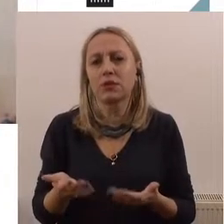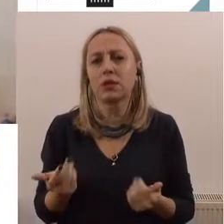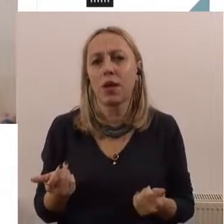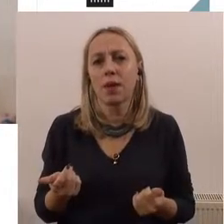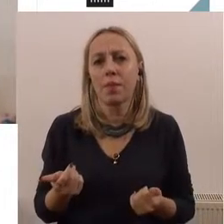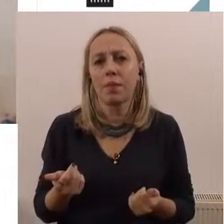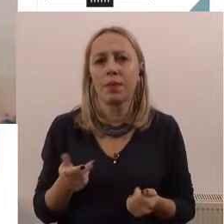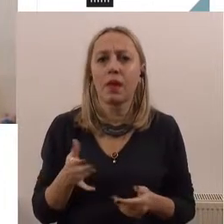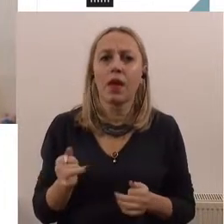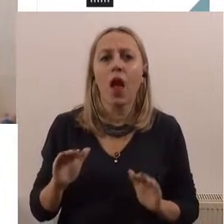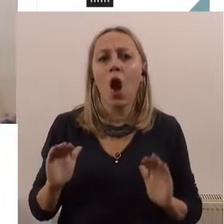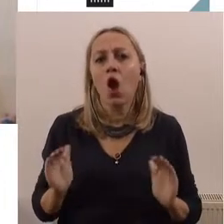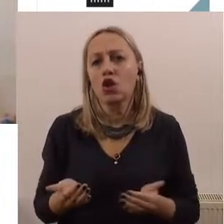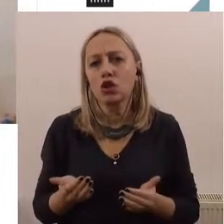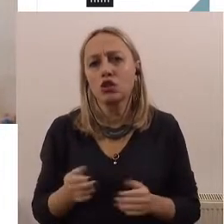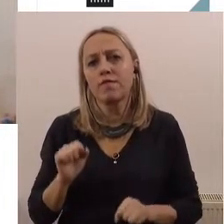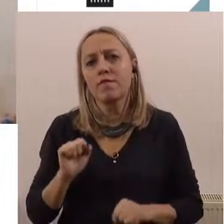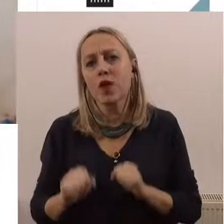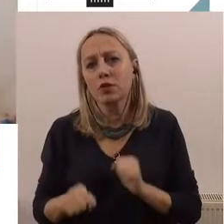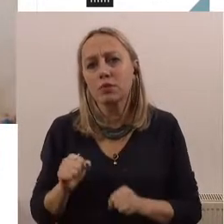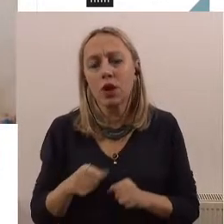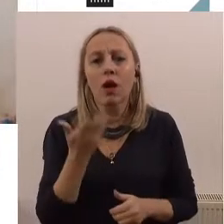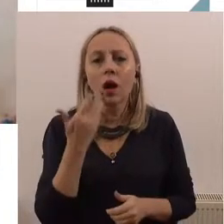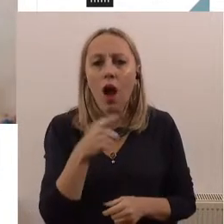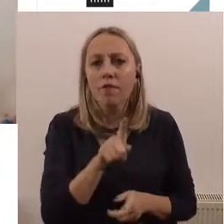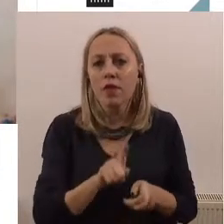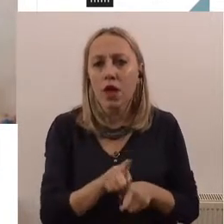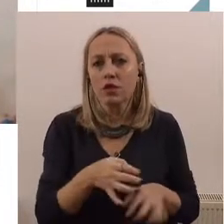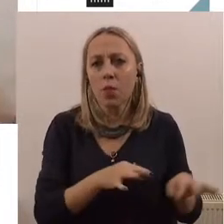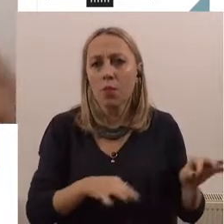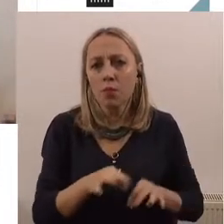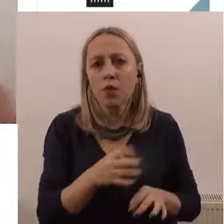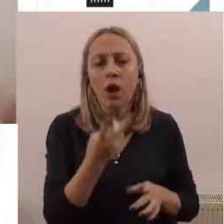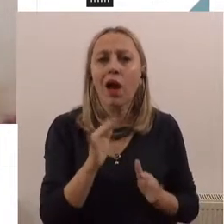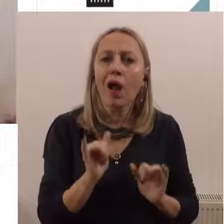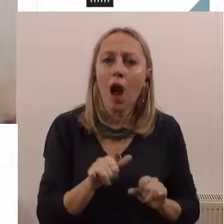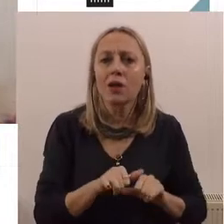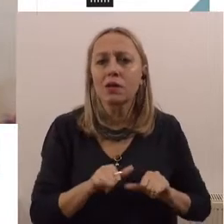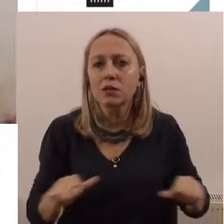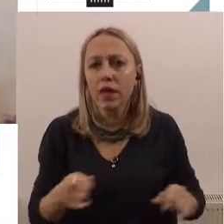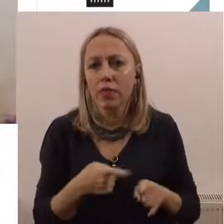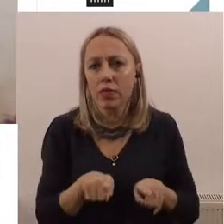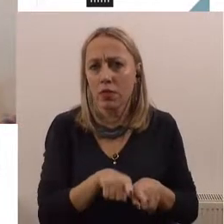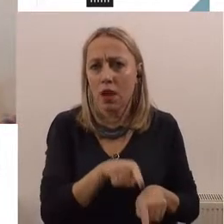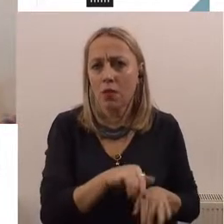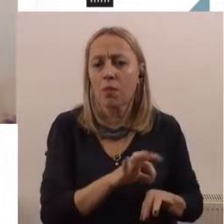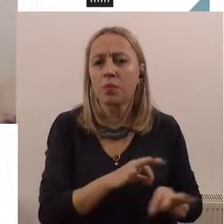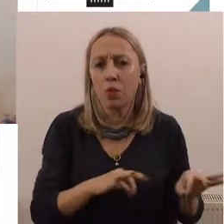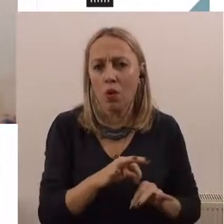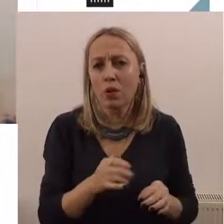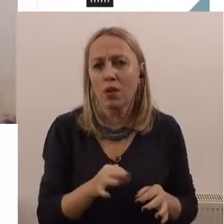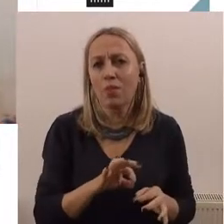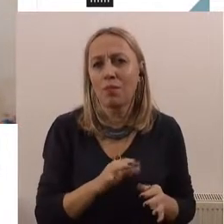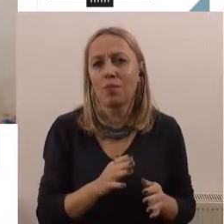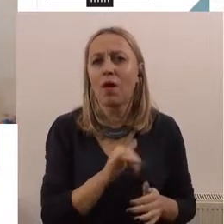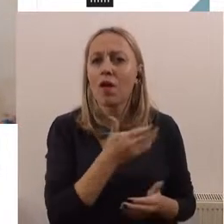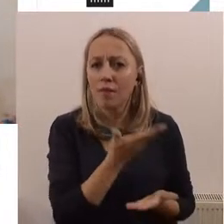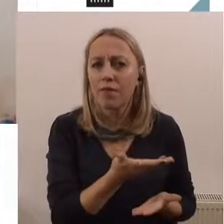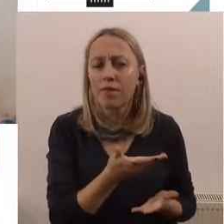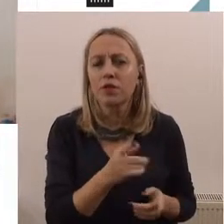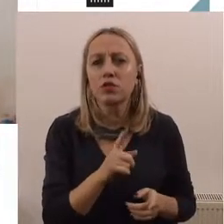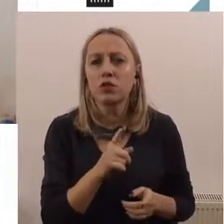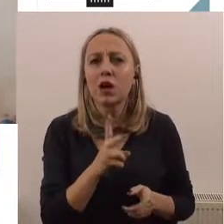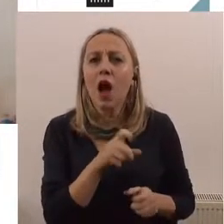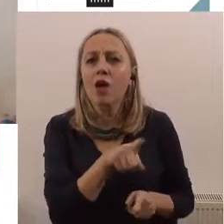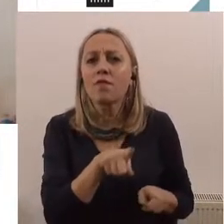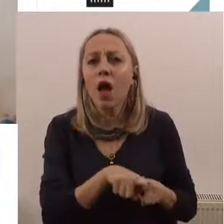disabilities. So when did you start this one and how does it go? Do you ask your